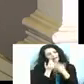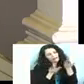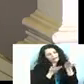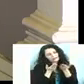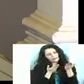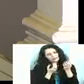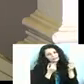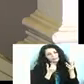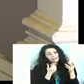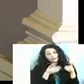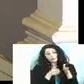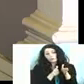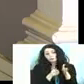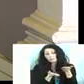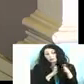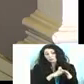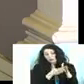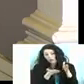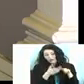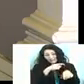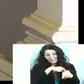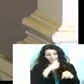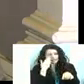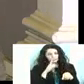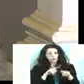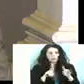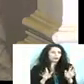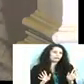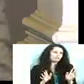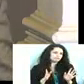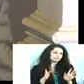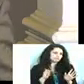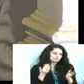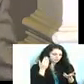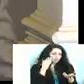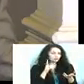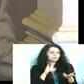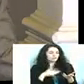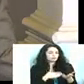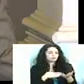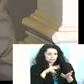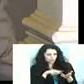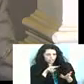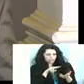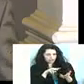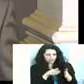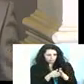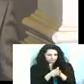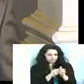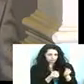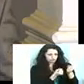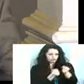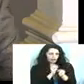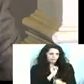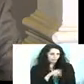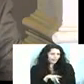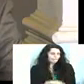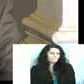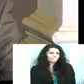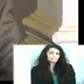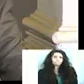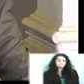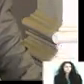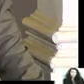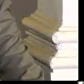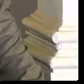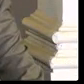roads may actually be open by then, but we don't want to guarantee that. So please do take a look at the route. And now, as I say, we do have a special